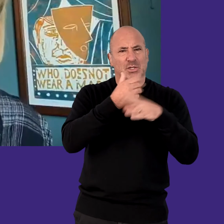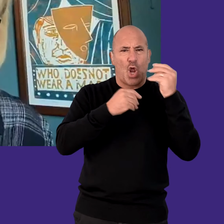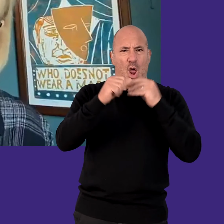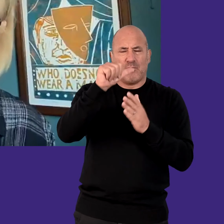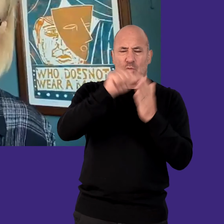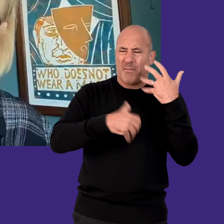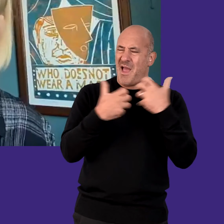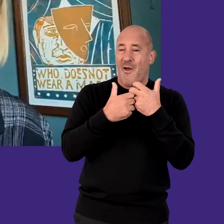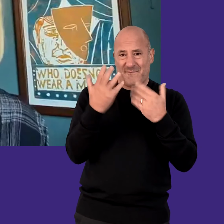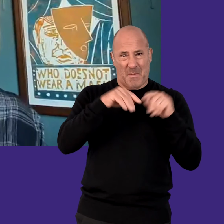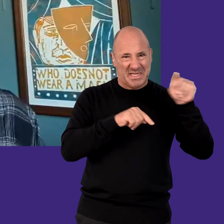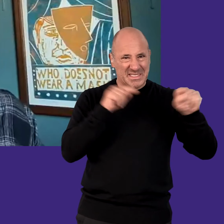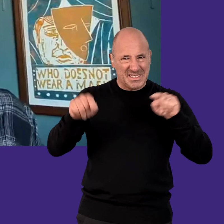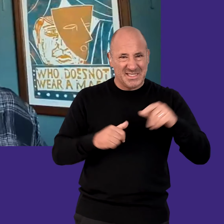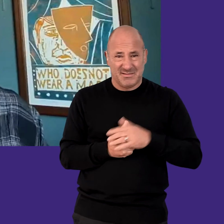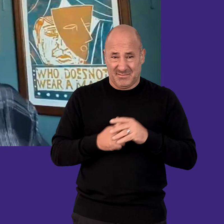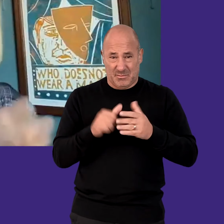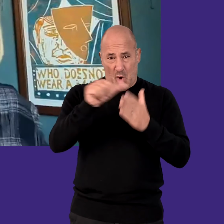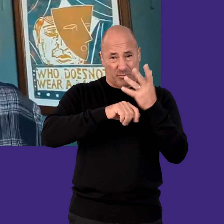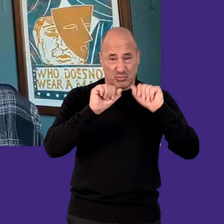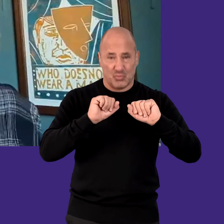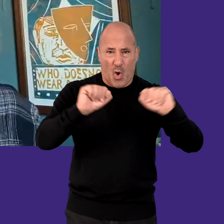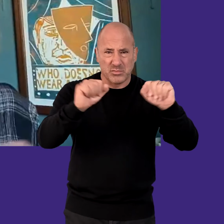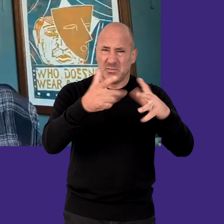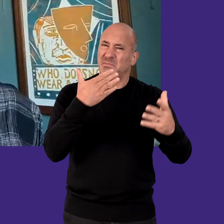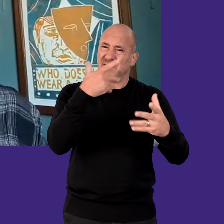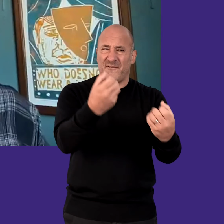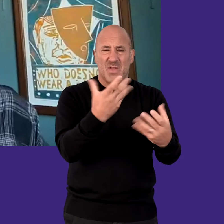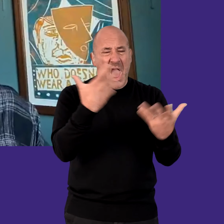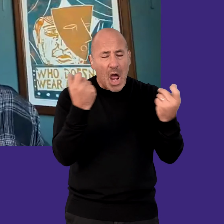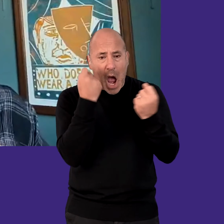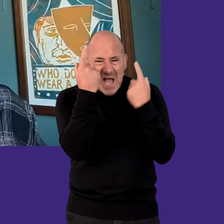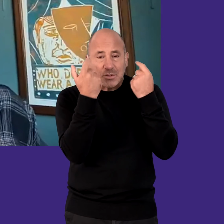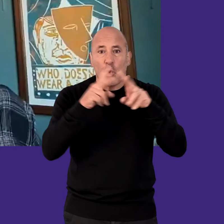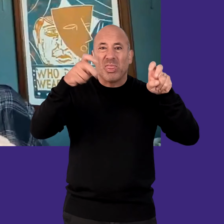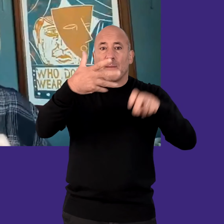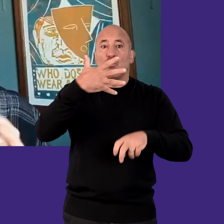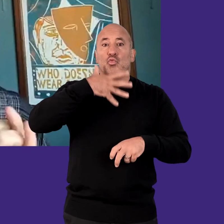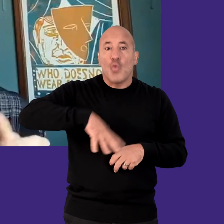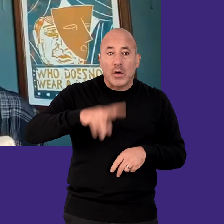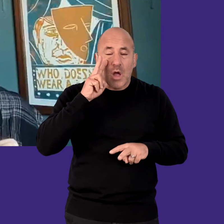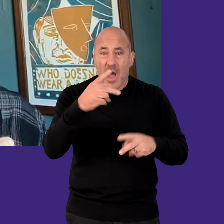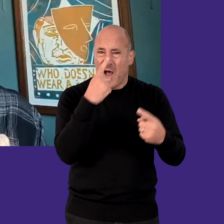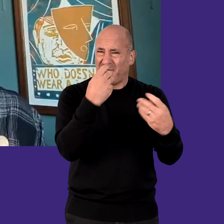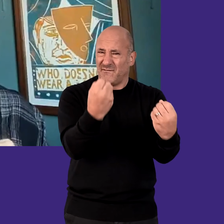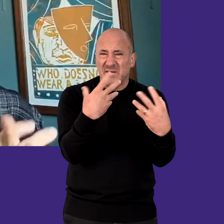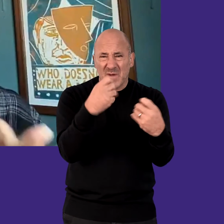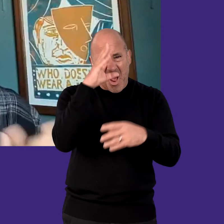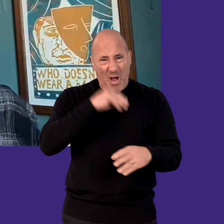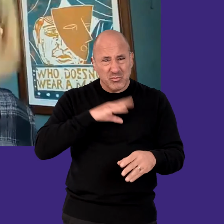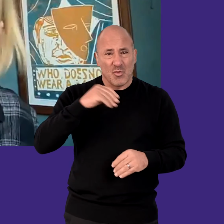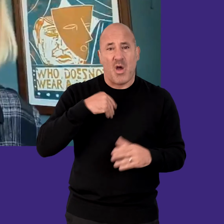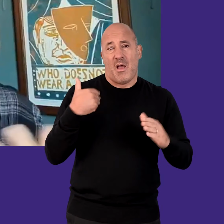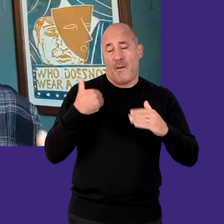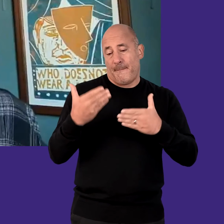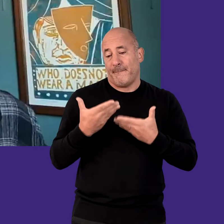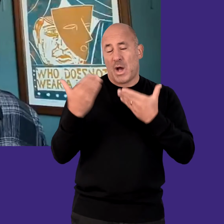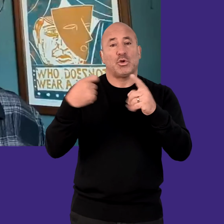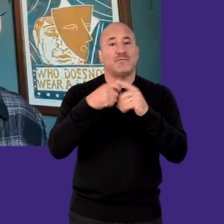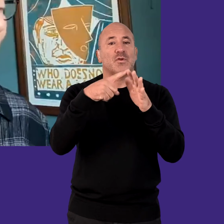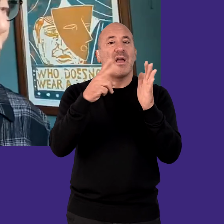Place-Based Peer Learning programme came about. It's your programme, so do feed back to us if you have any particular